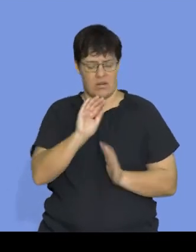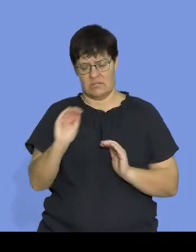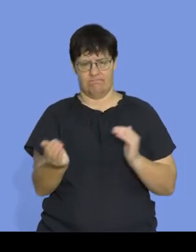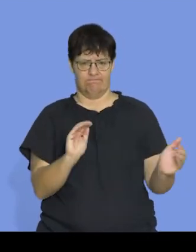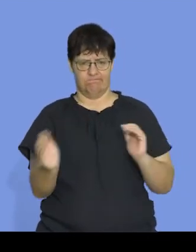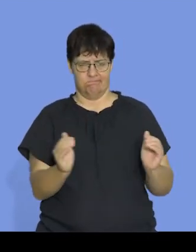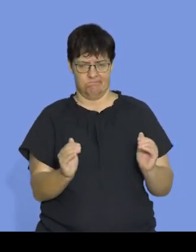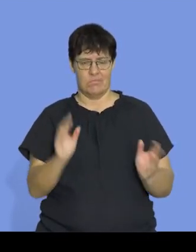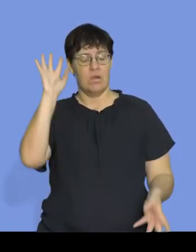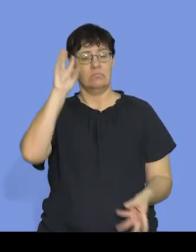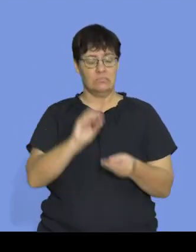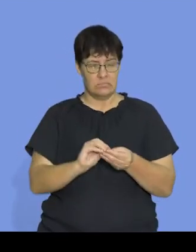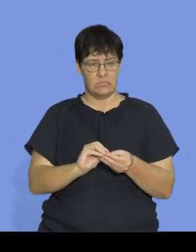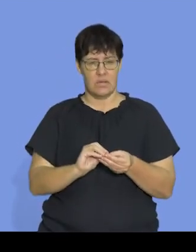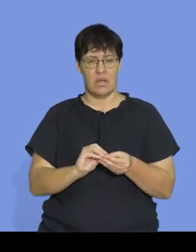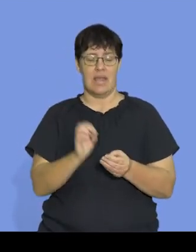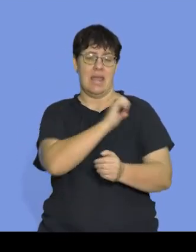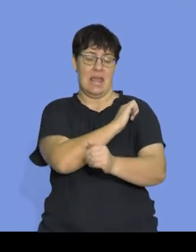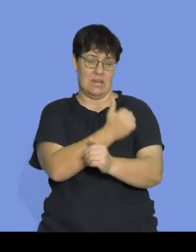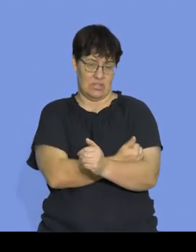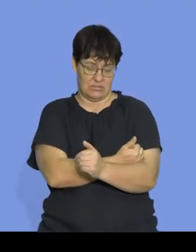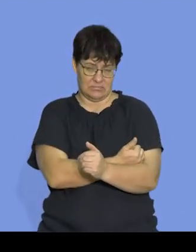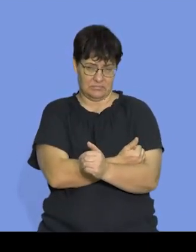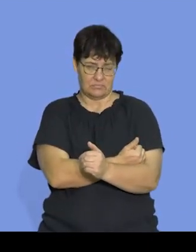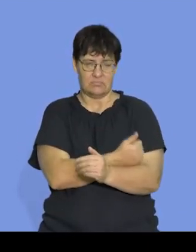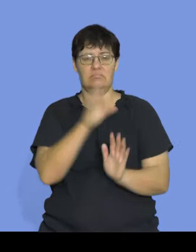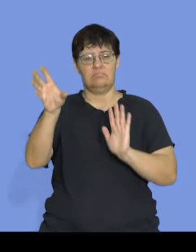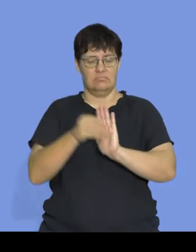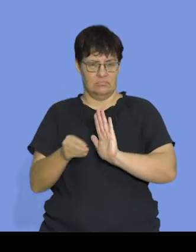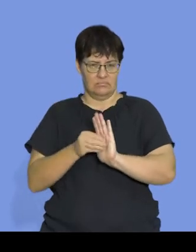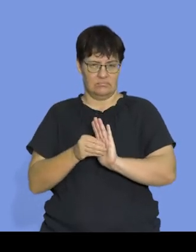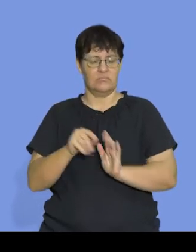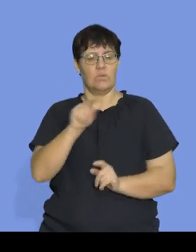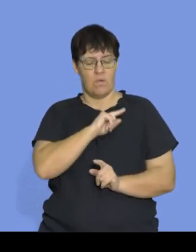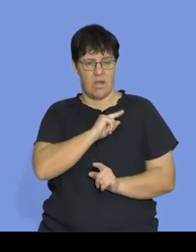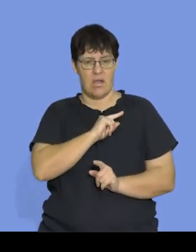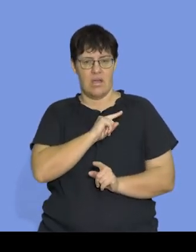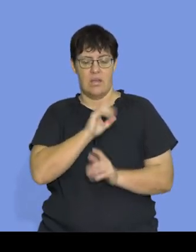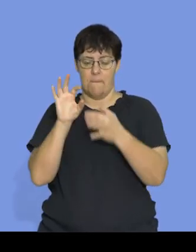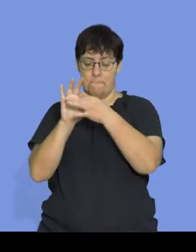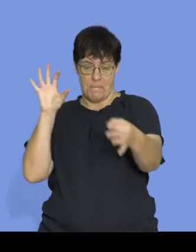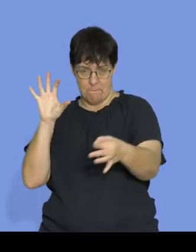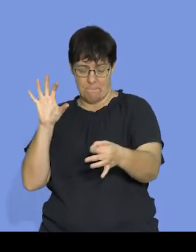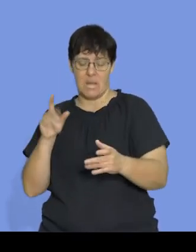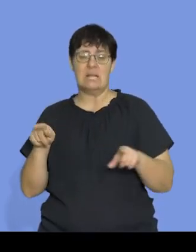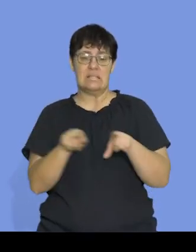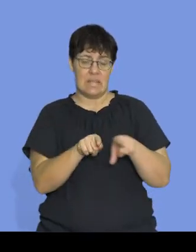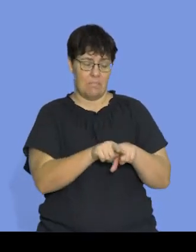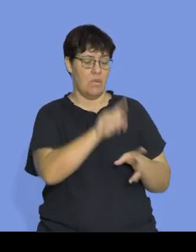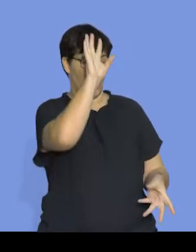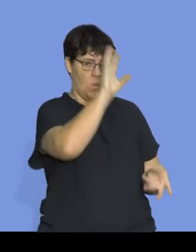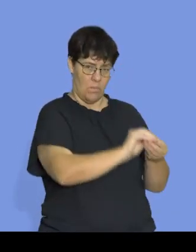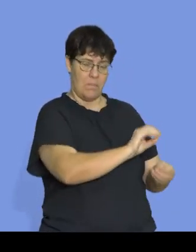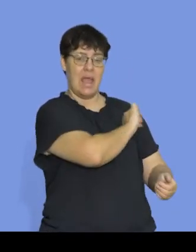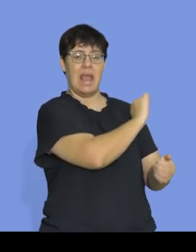between the total amount of energy absorbed when bonds are broken versus the total amount of energy